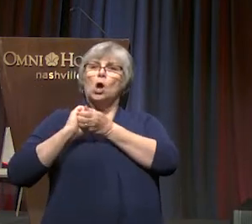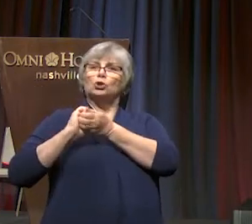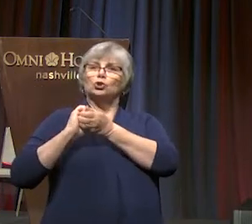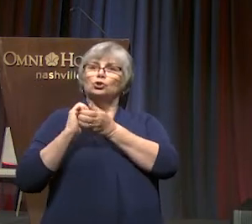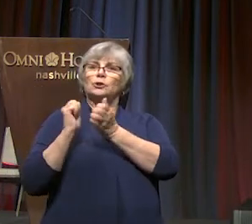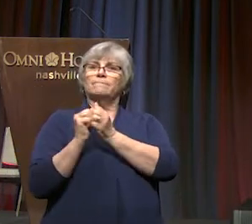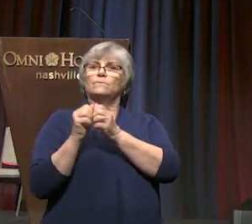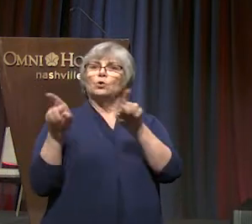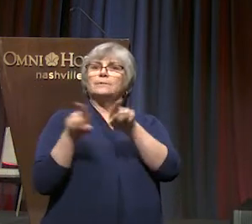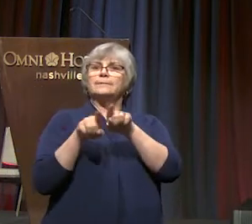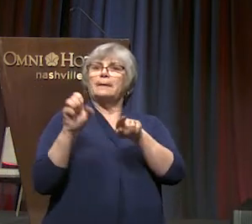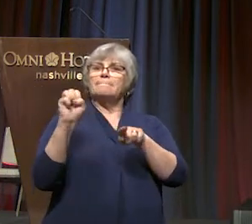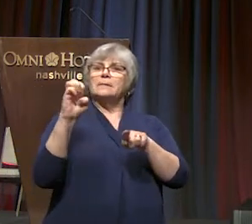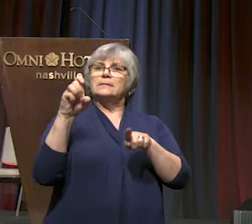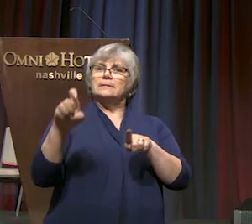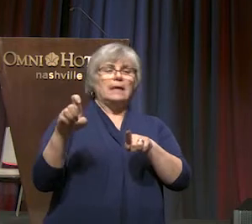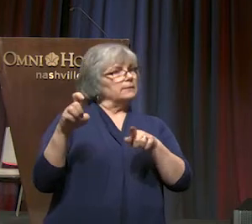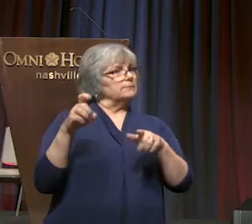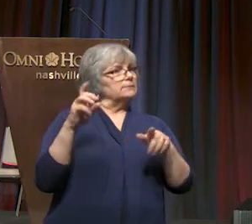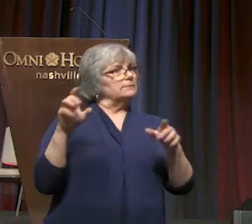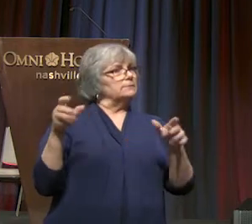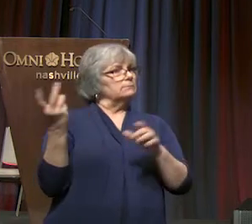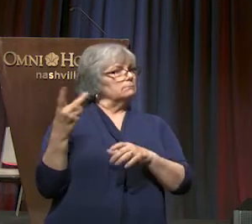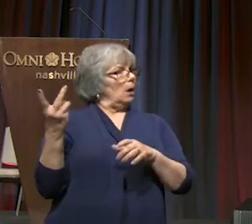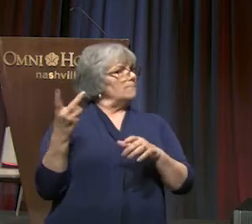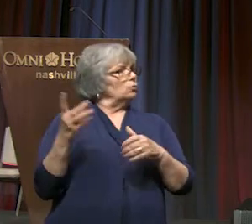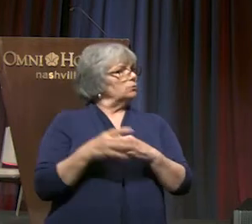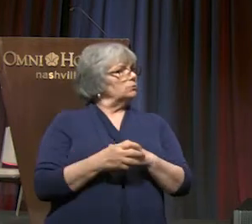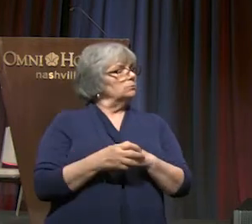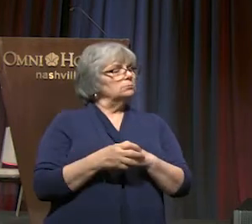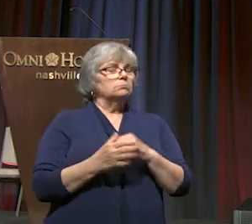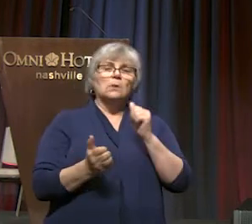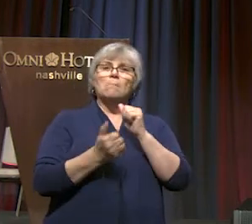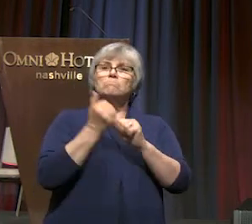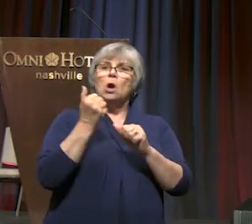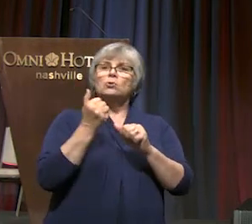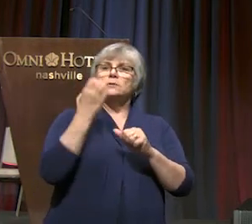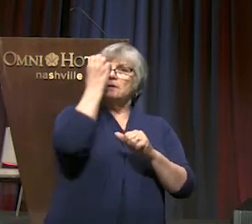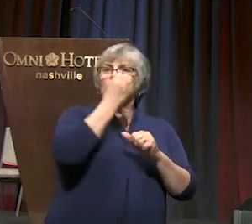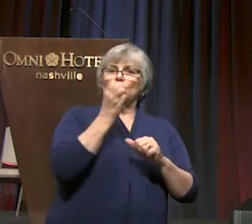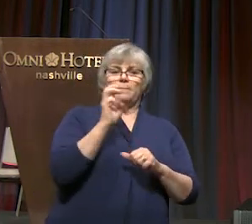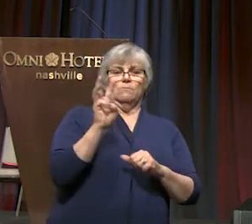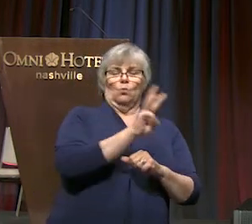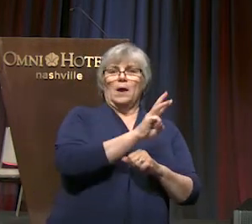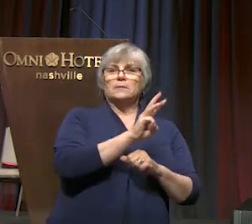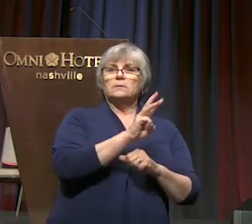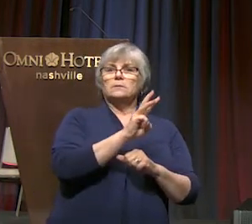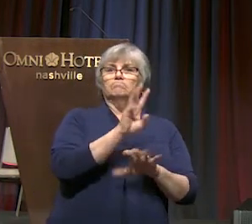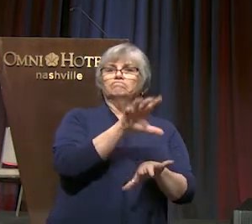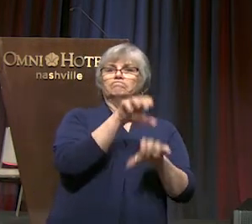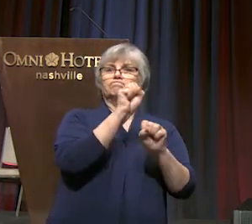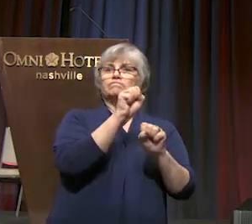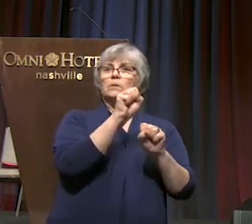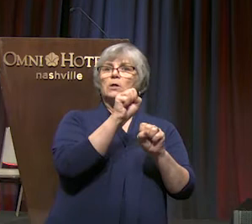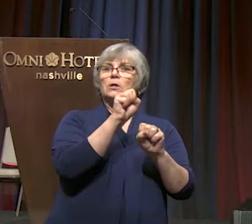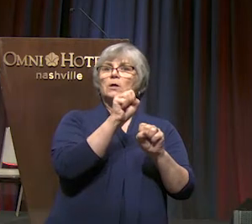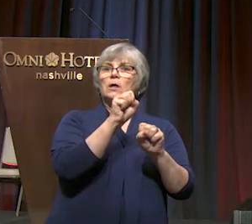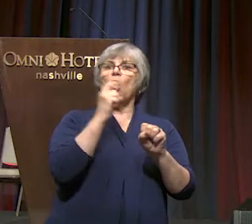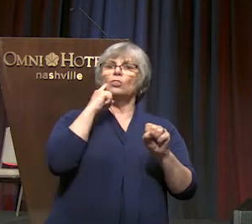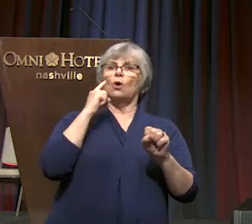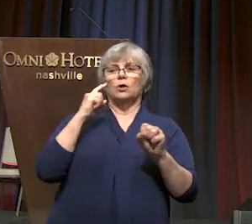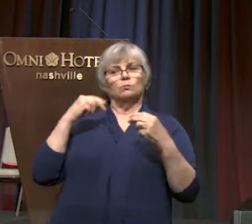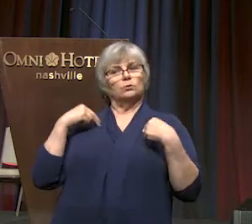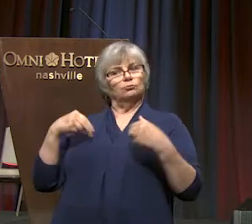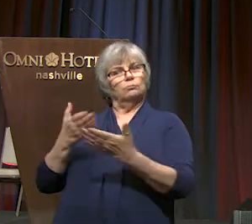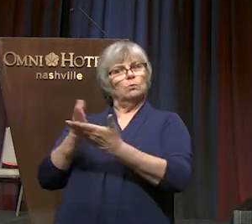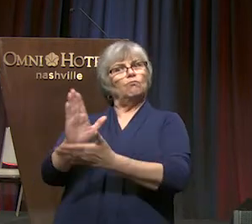couples. In most of Western Europe, the population sees this issue as a human rights